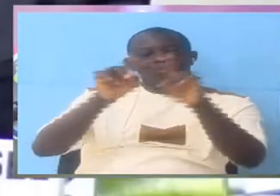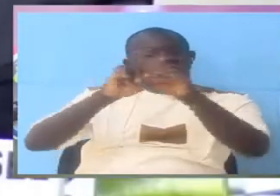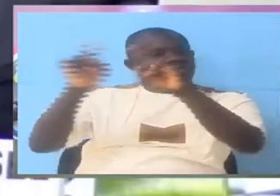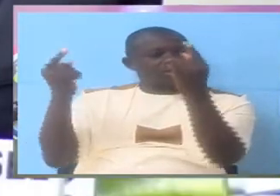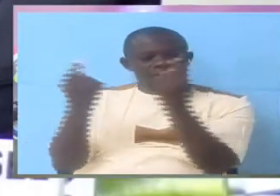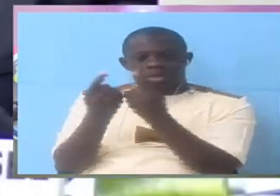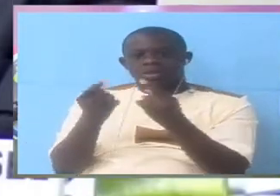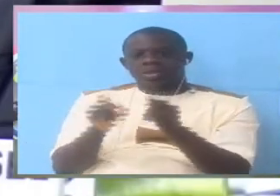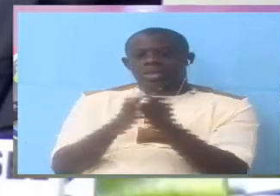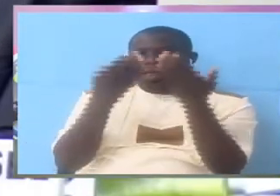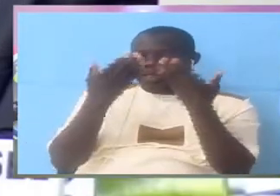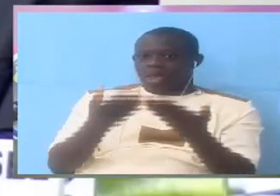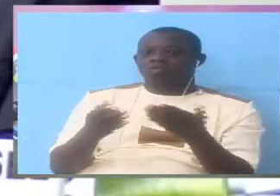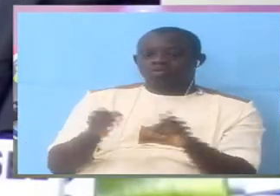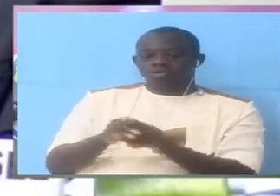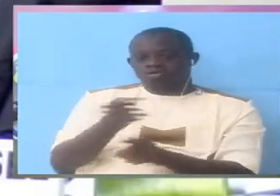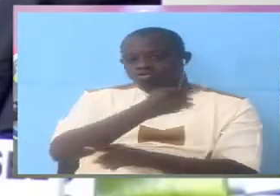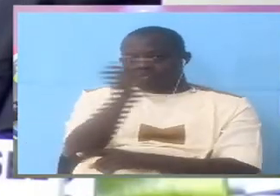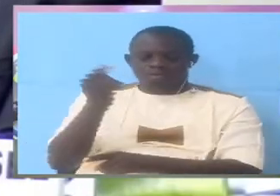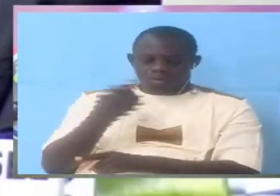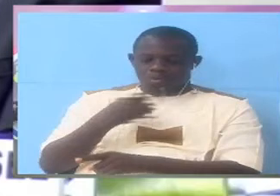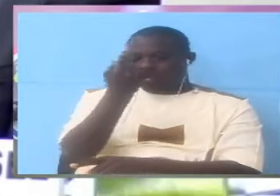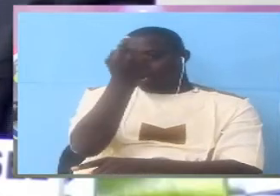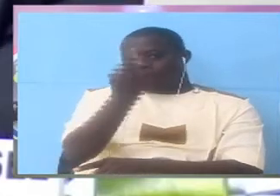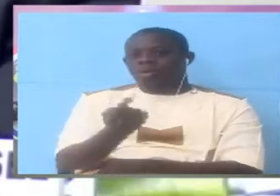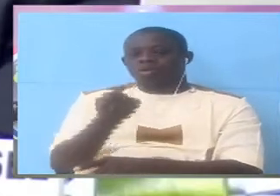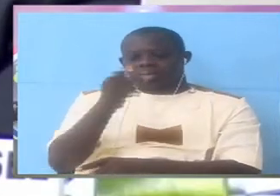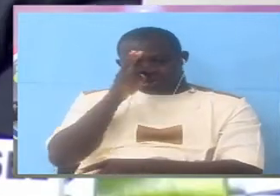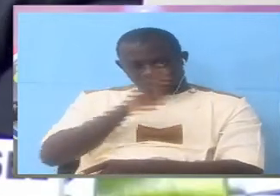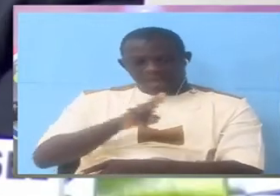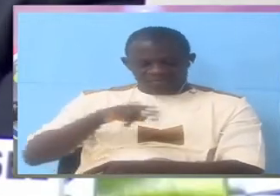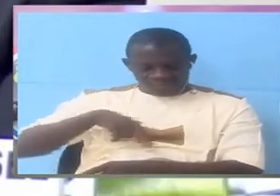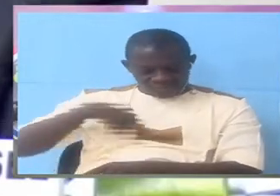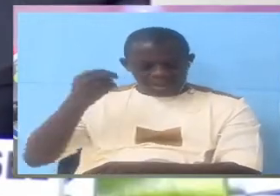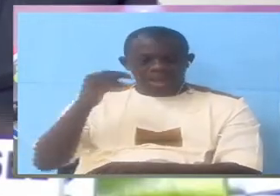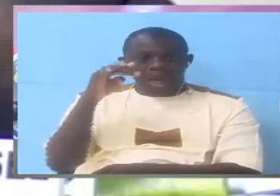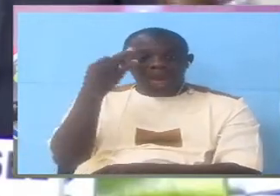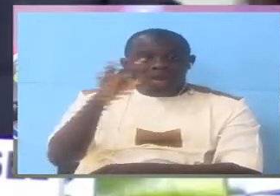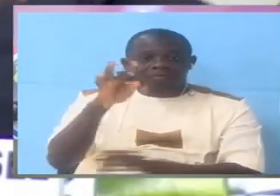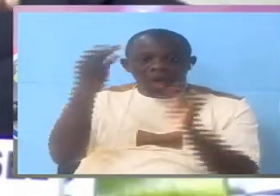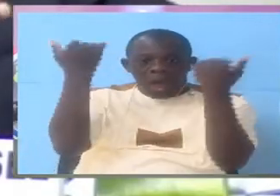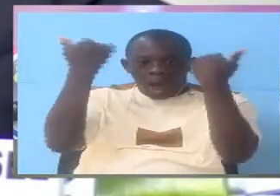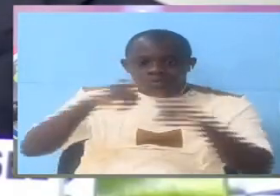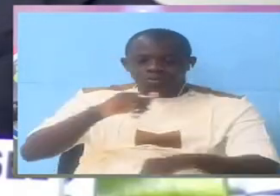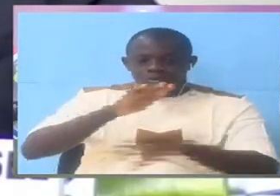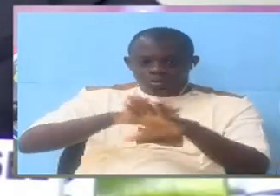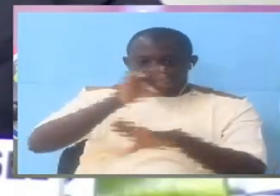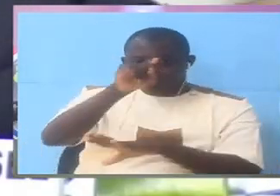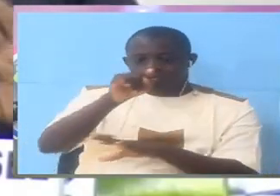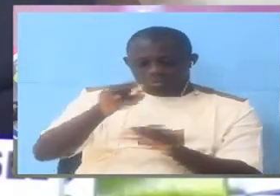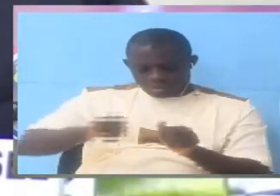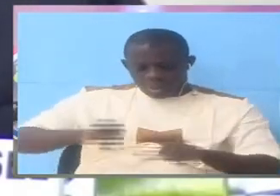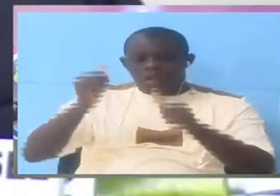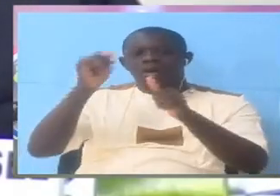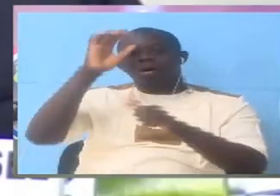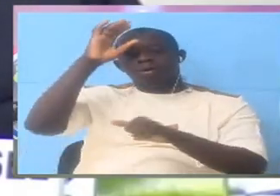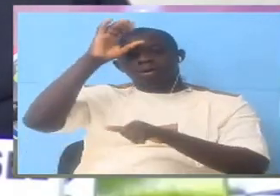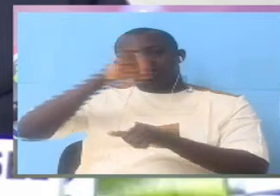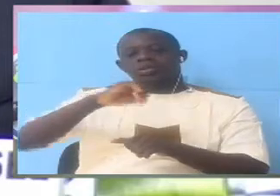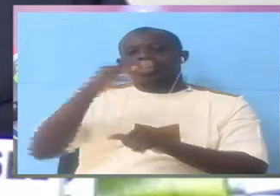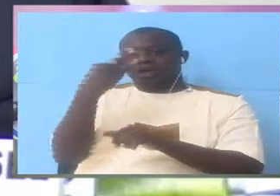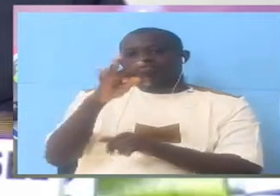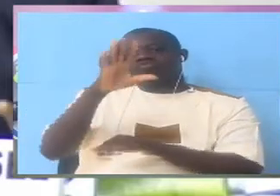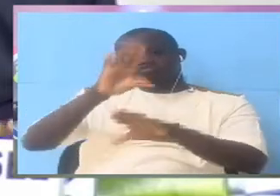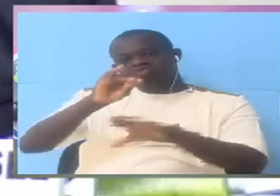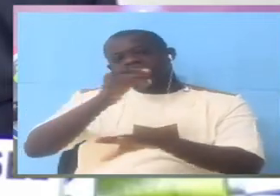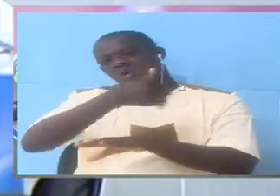So you guys would only feel it when it has happened to you. But when you do other people in, it's okay,